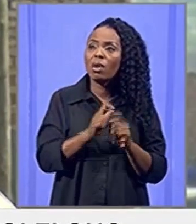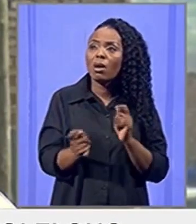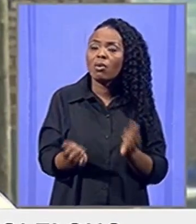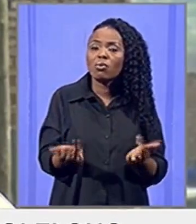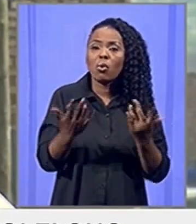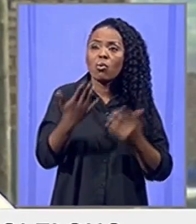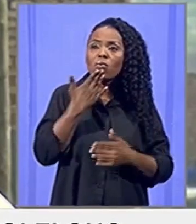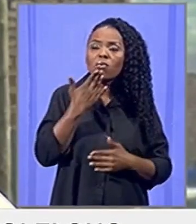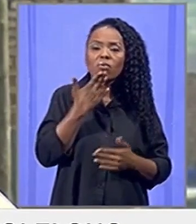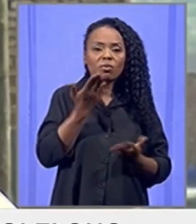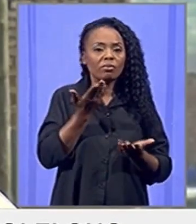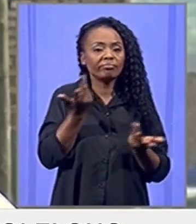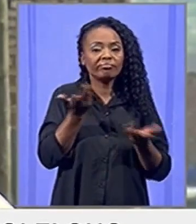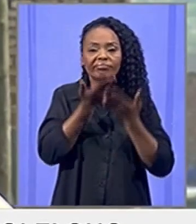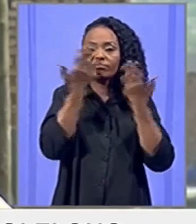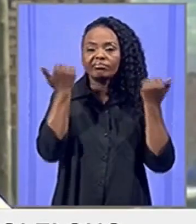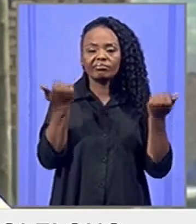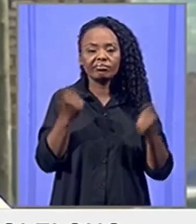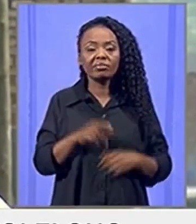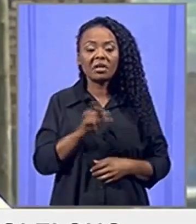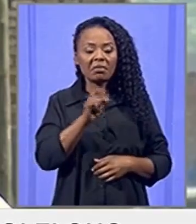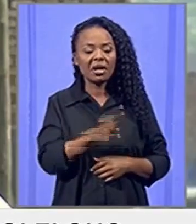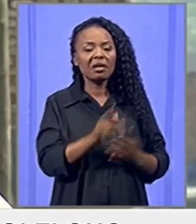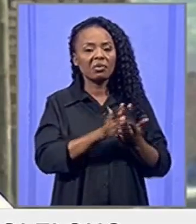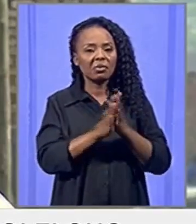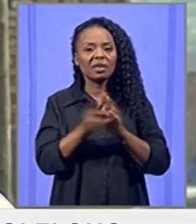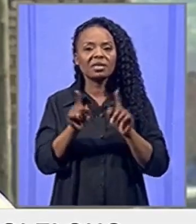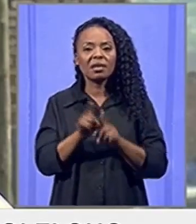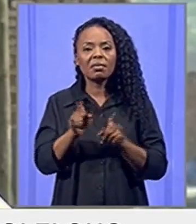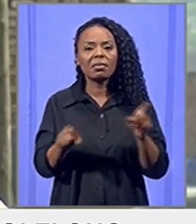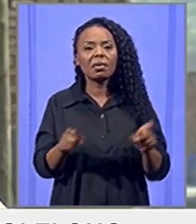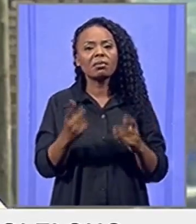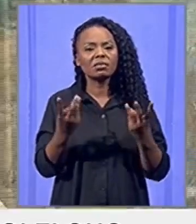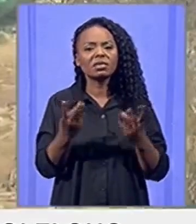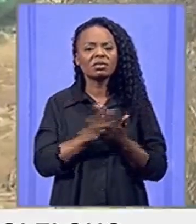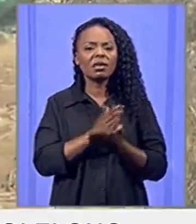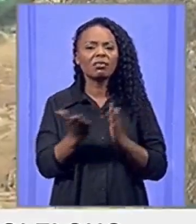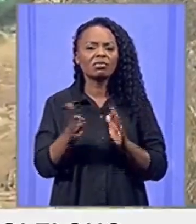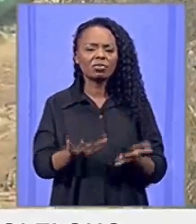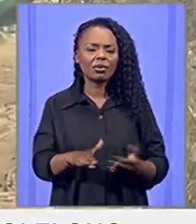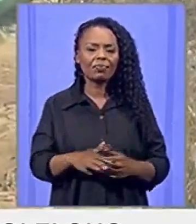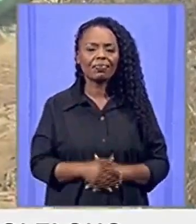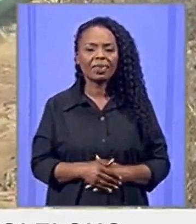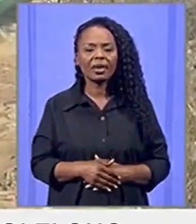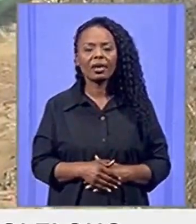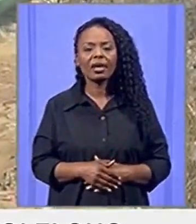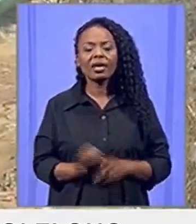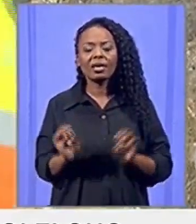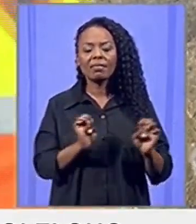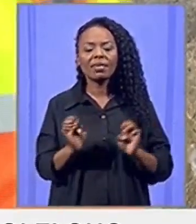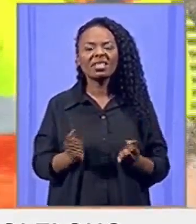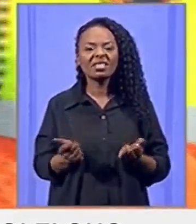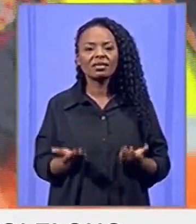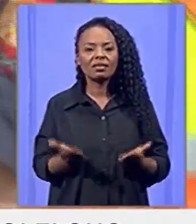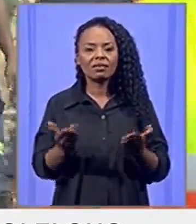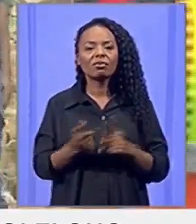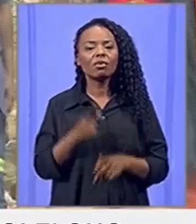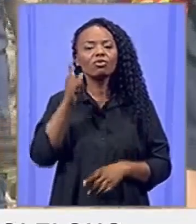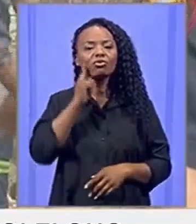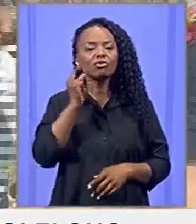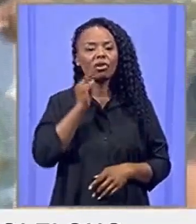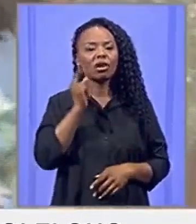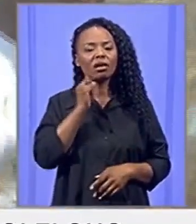ke ka mogo re senyehetsweng ebile go hlaileng bafu batho ba bang ba shwele ba ditirelo tsa tshoganyetso tsa tshwane